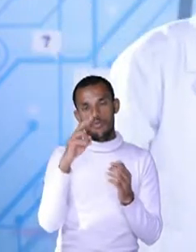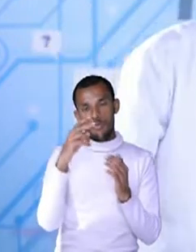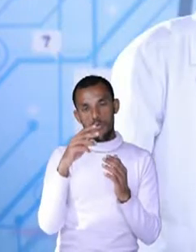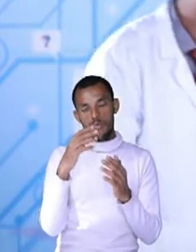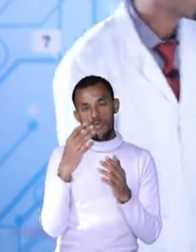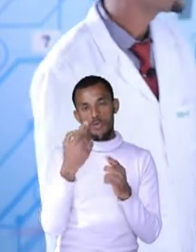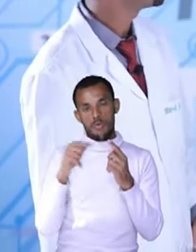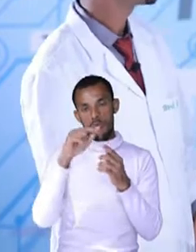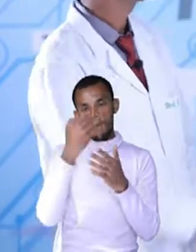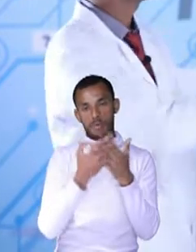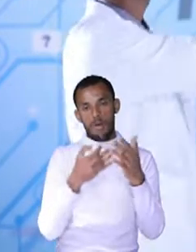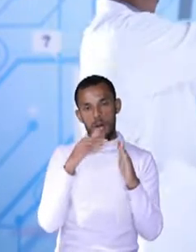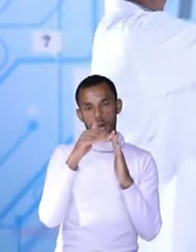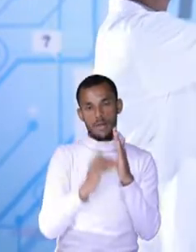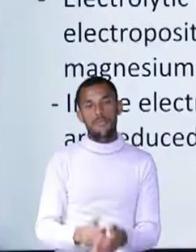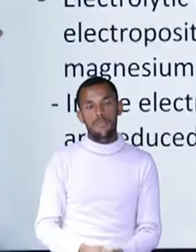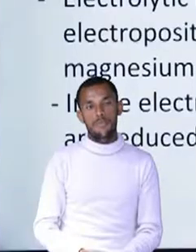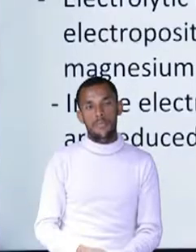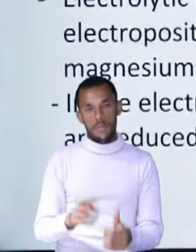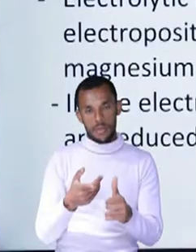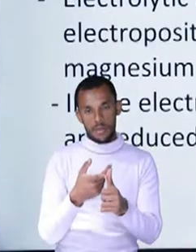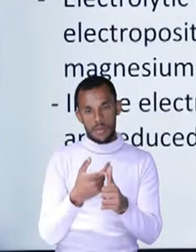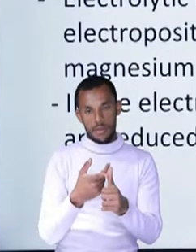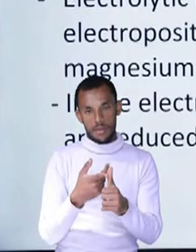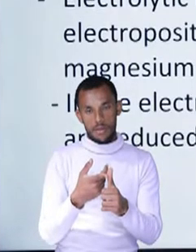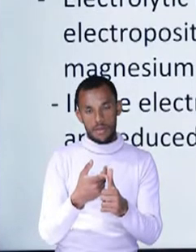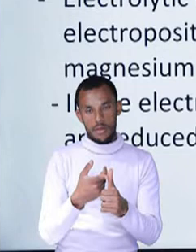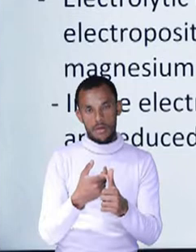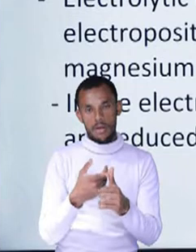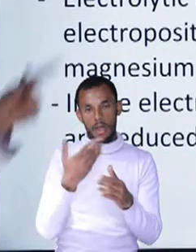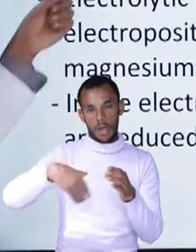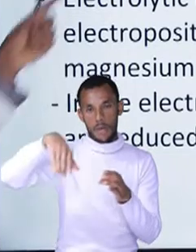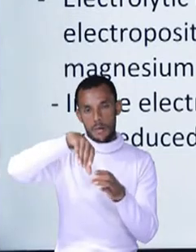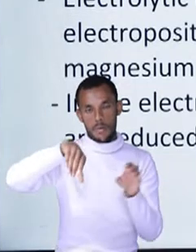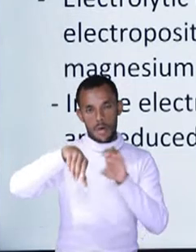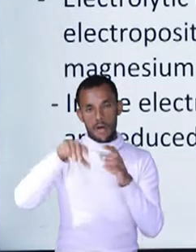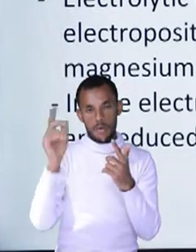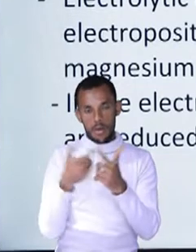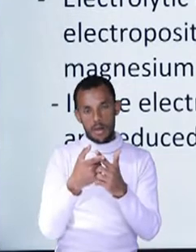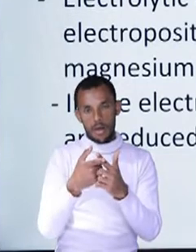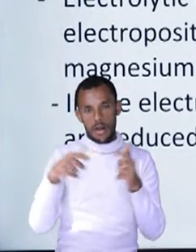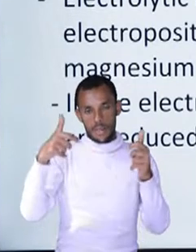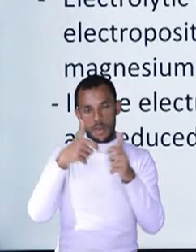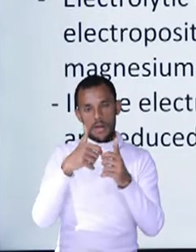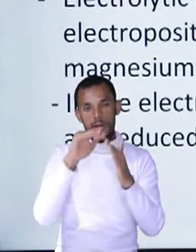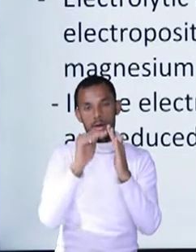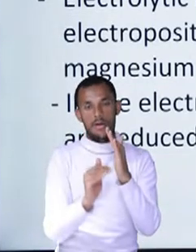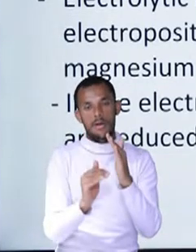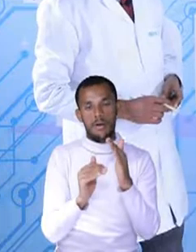less electropositive metal atoms. The first one is in chemical. The second one is electrolytical